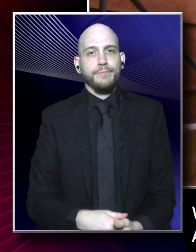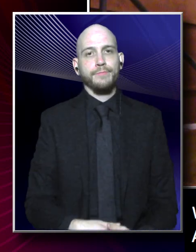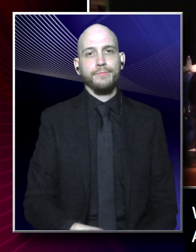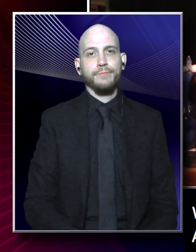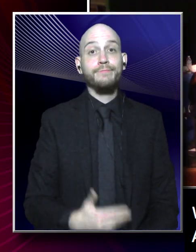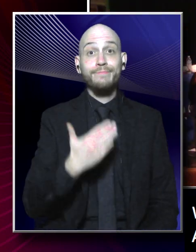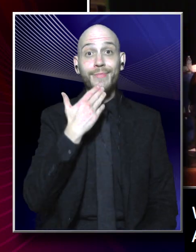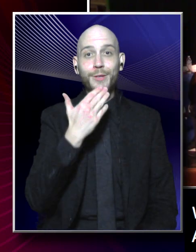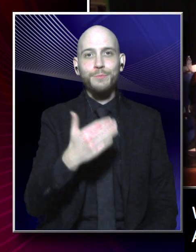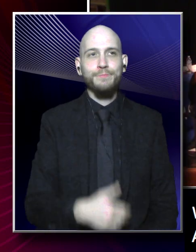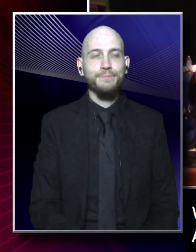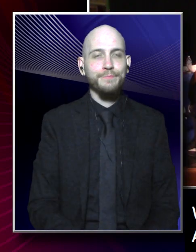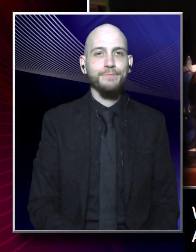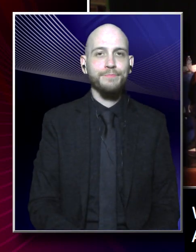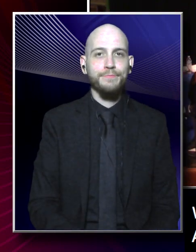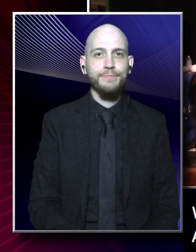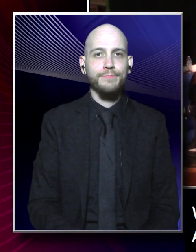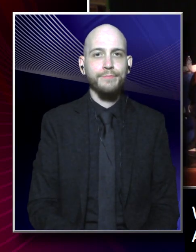Thank you.